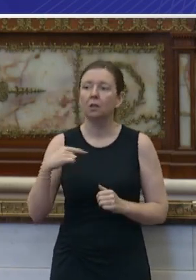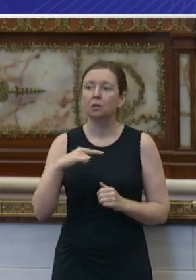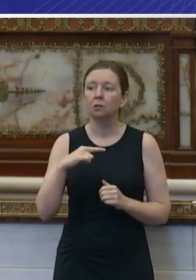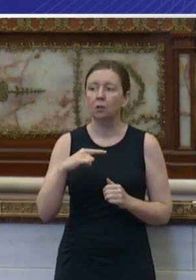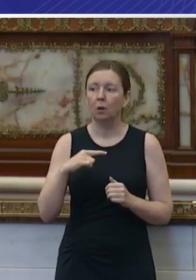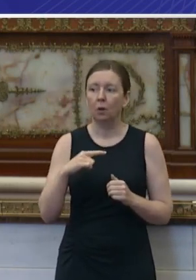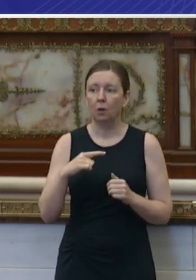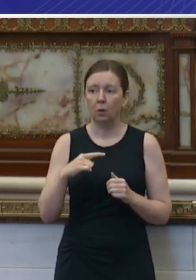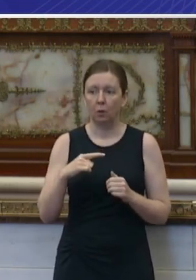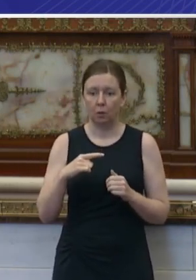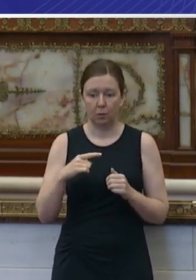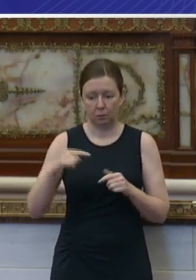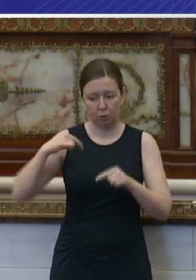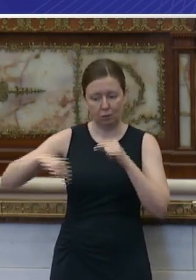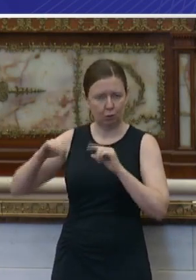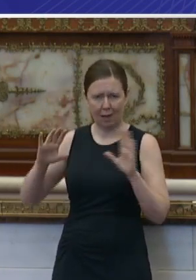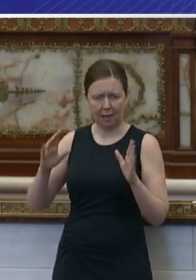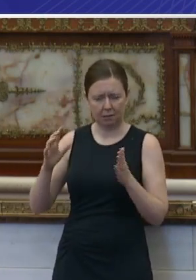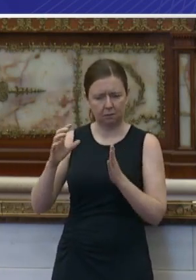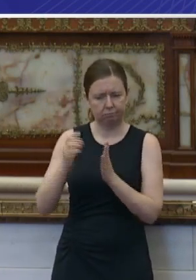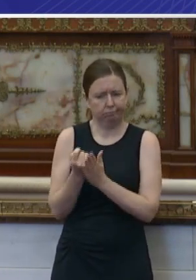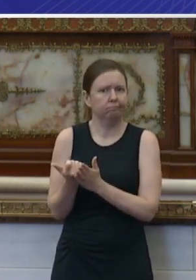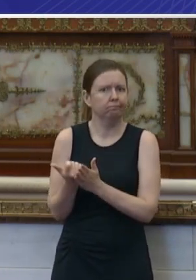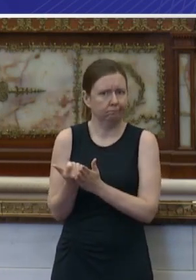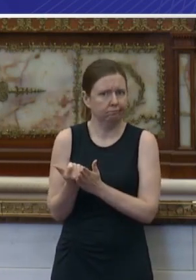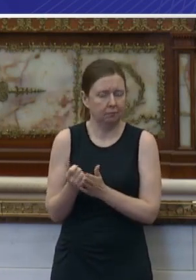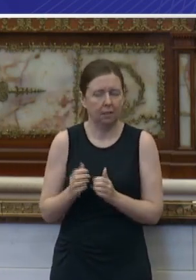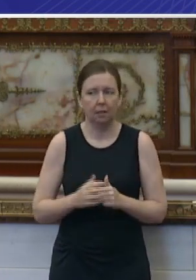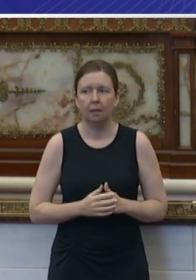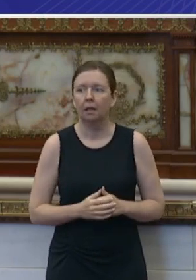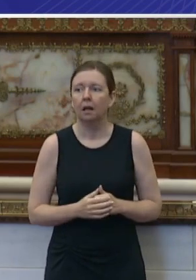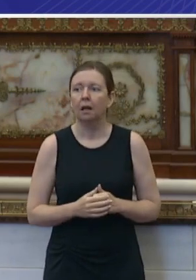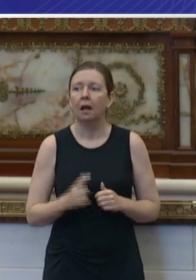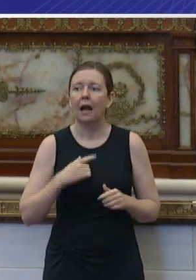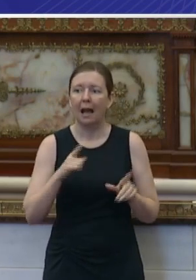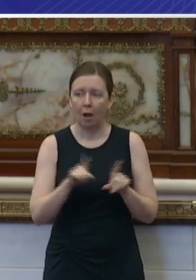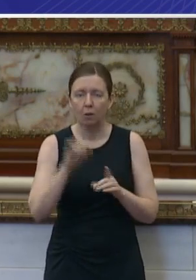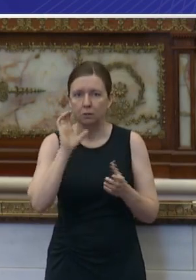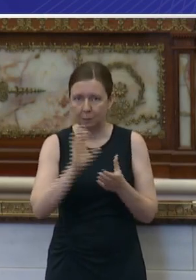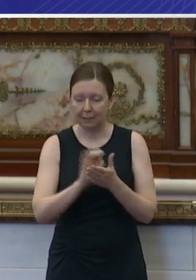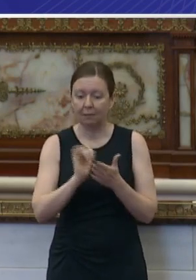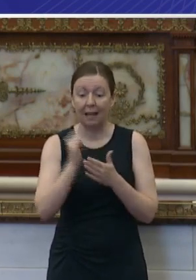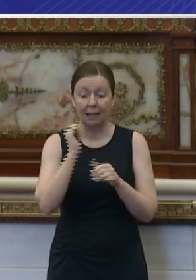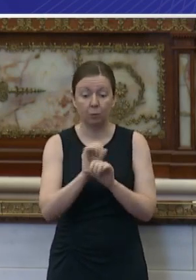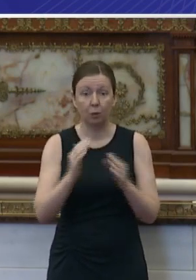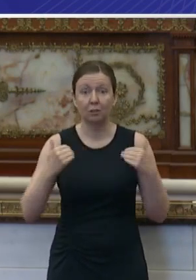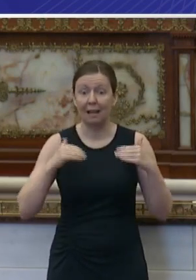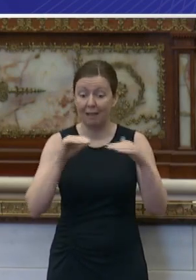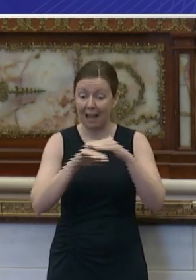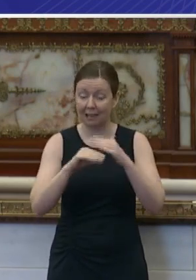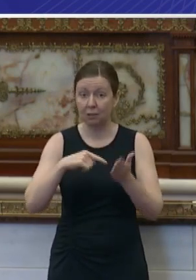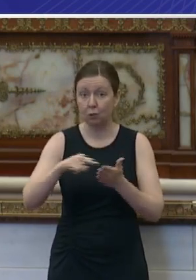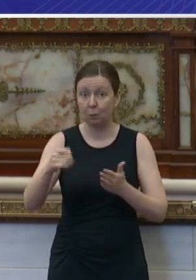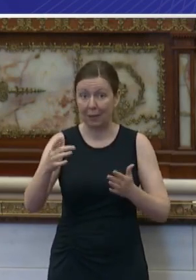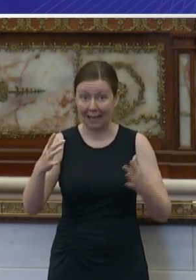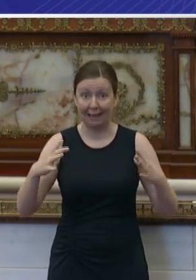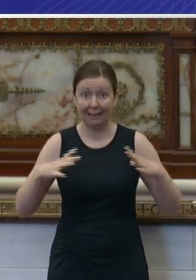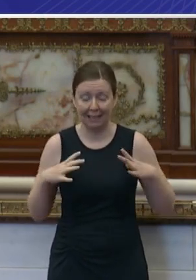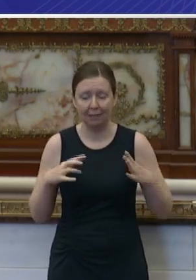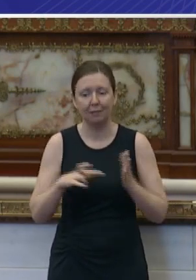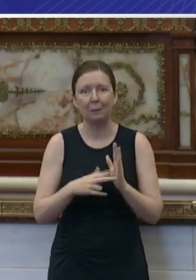the retroactive provision of this bill like we talked about on the call. And I also believe that if workers have access to paid leave,